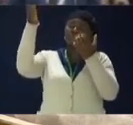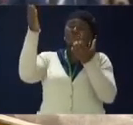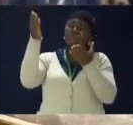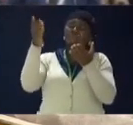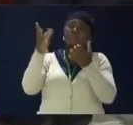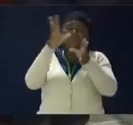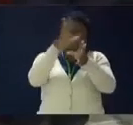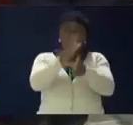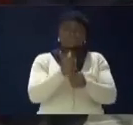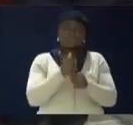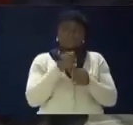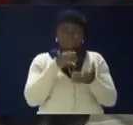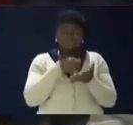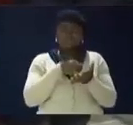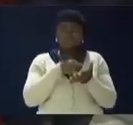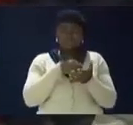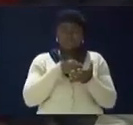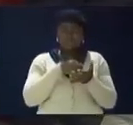Receive it.